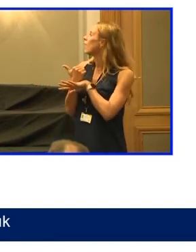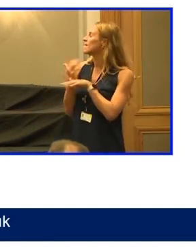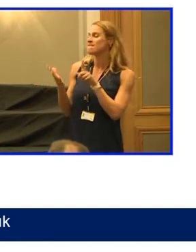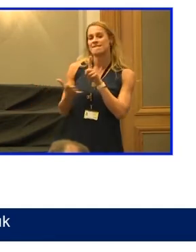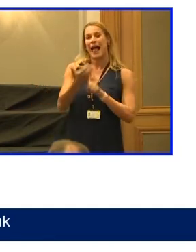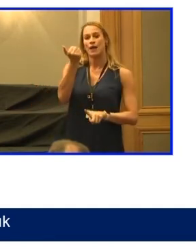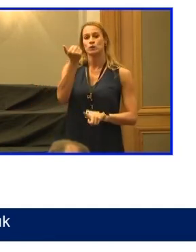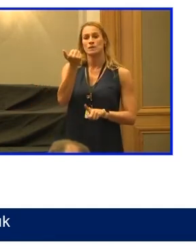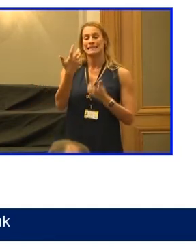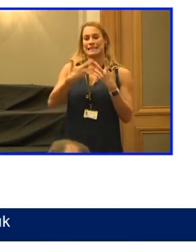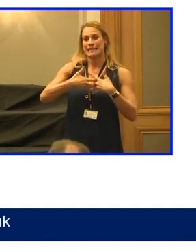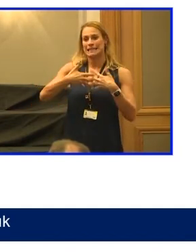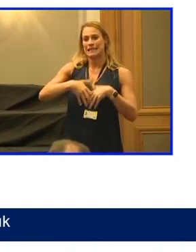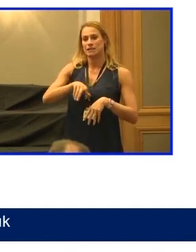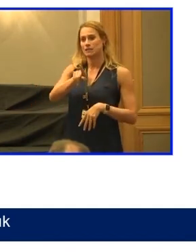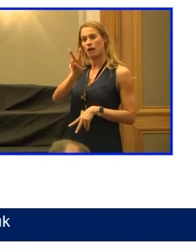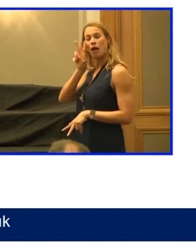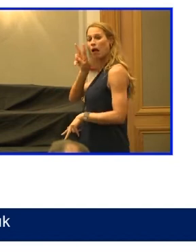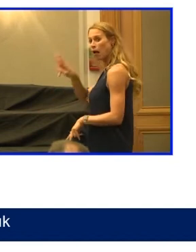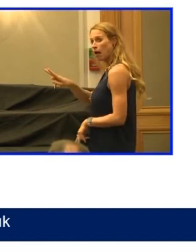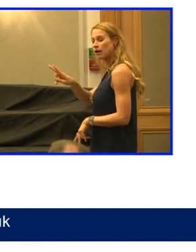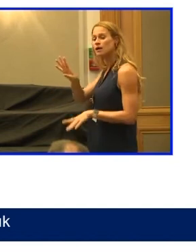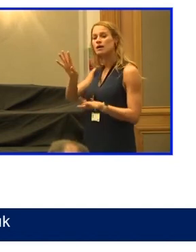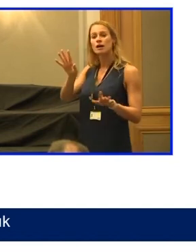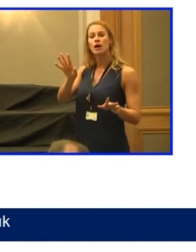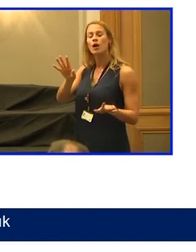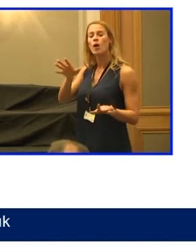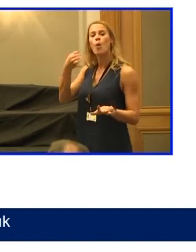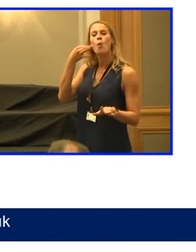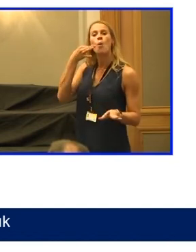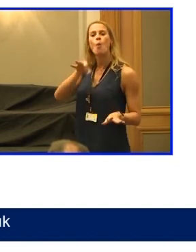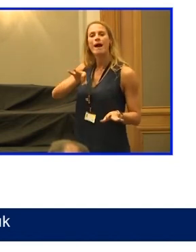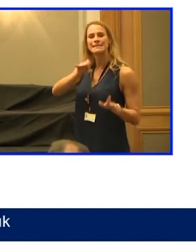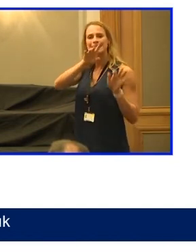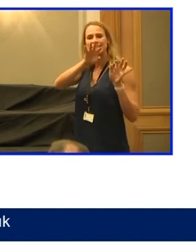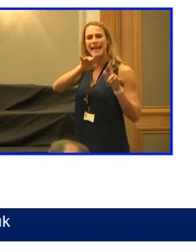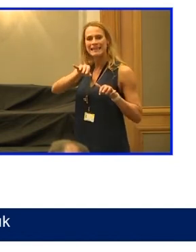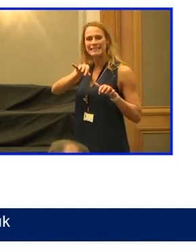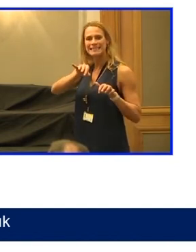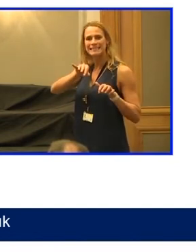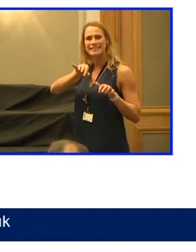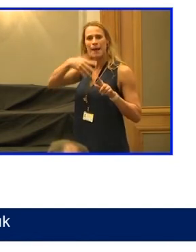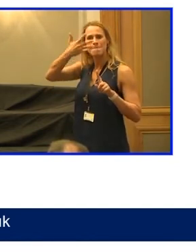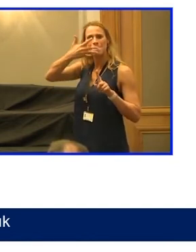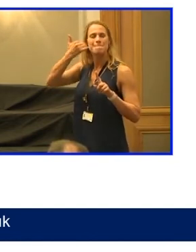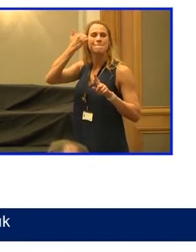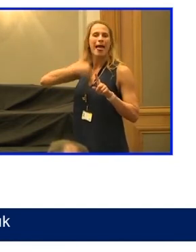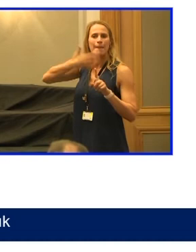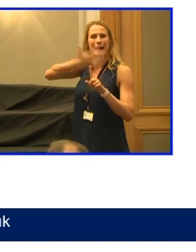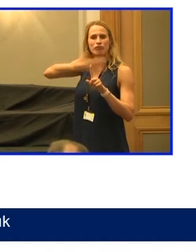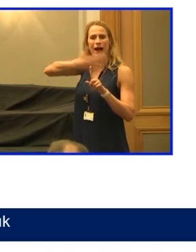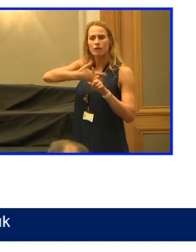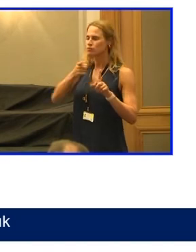those that will see the screen will also notice that it's white text on a black background. So again, it takes the glare away. All these are